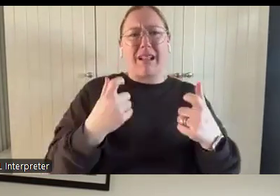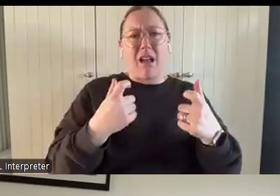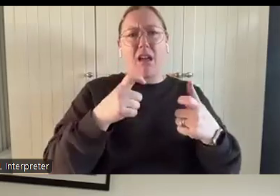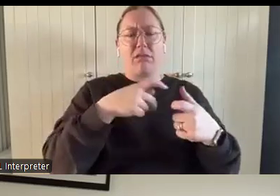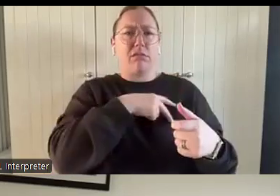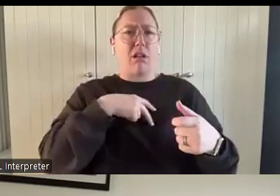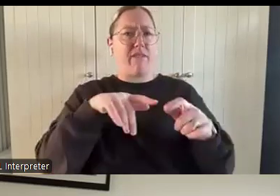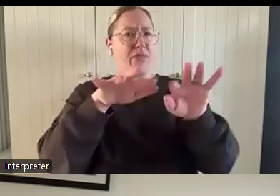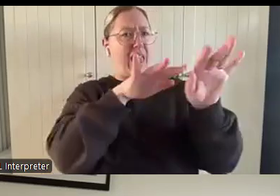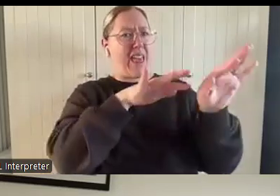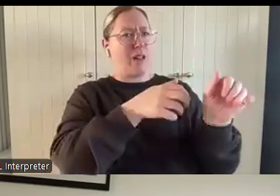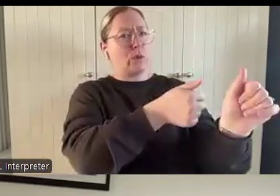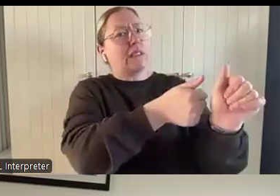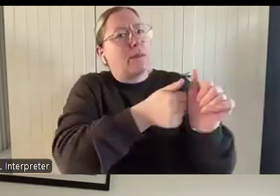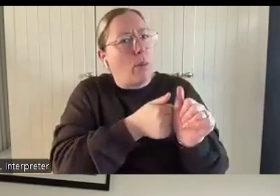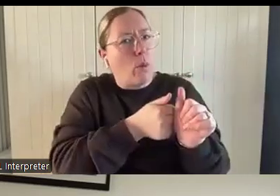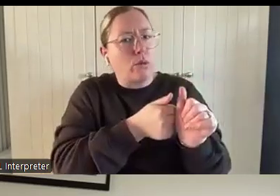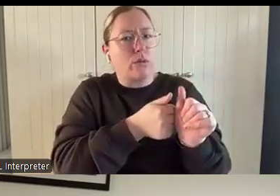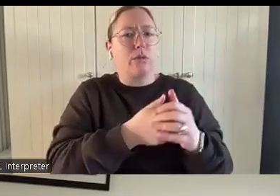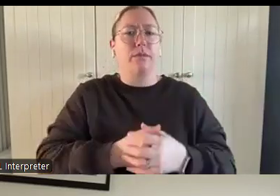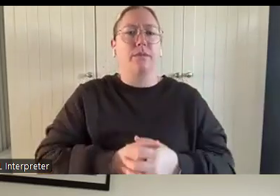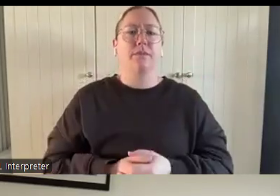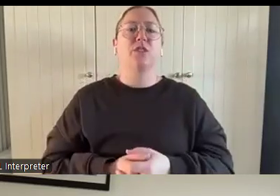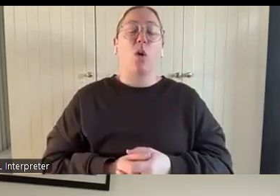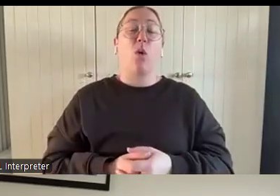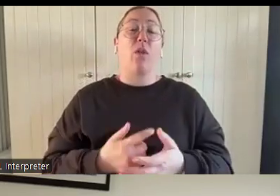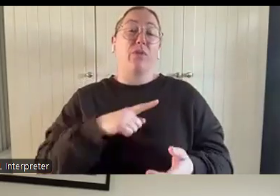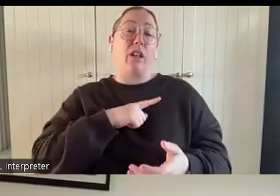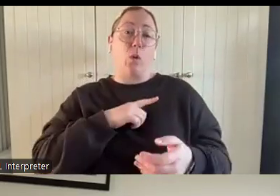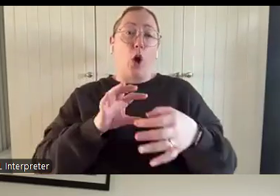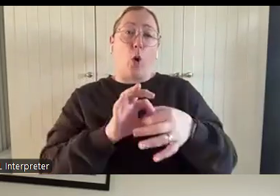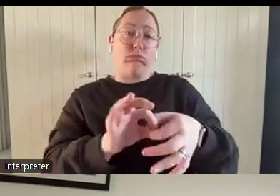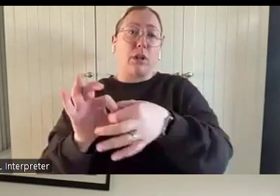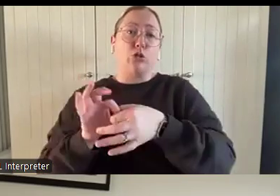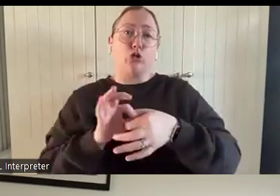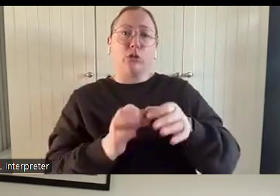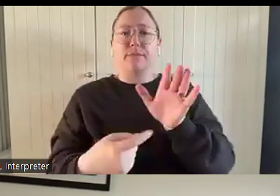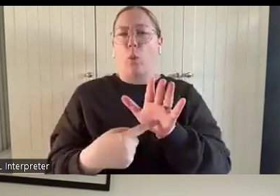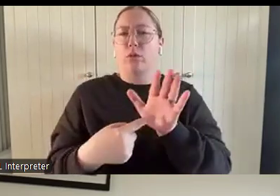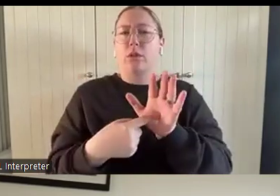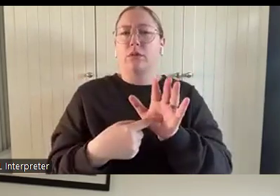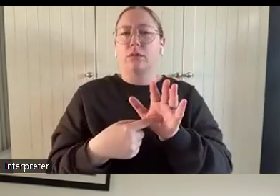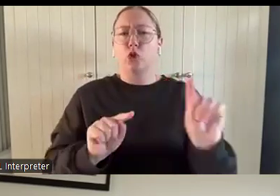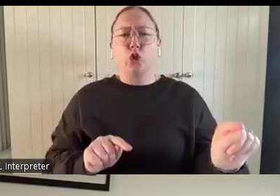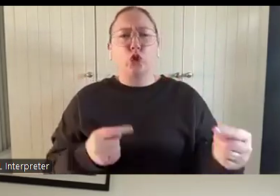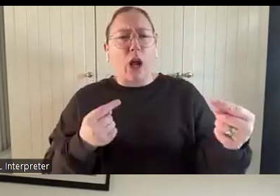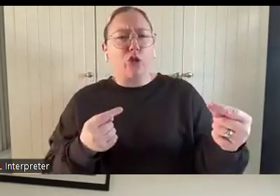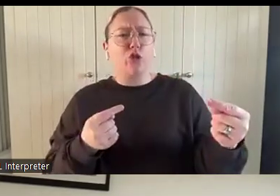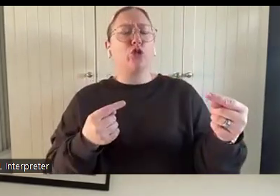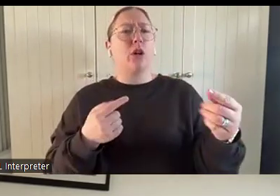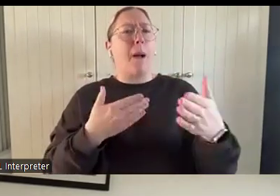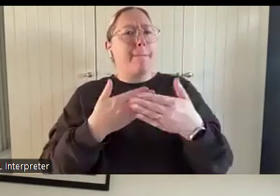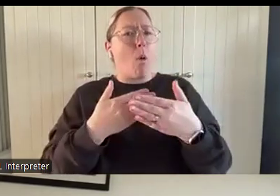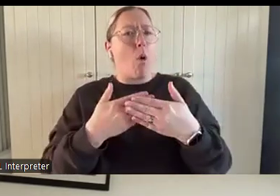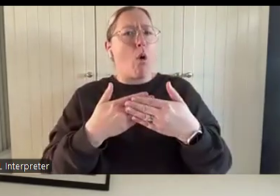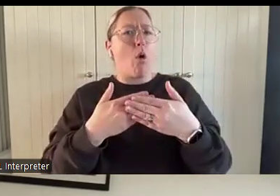a very powerful tool to, challenge a bit that foundation, and making sure that more voices are heard, more